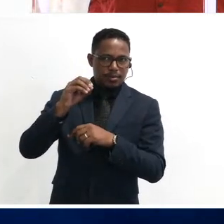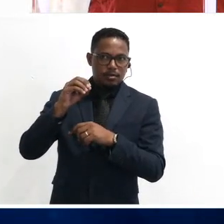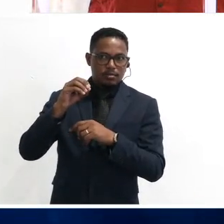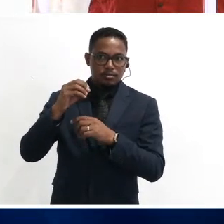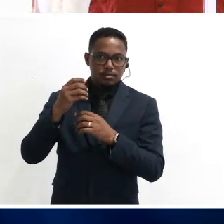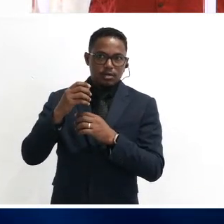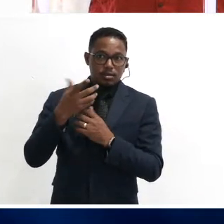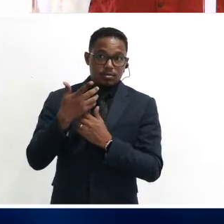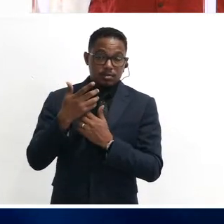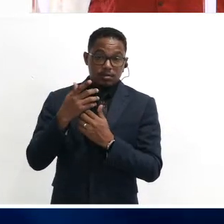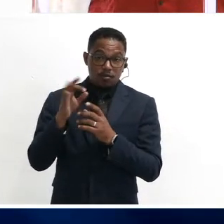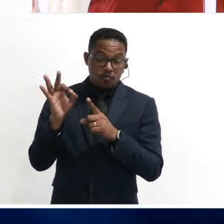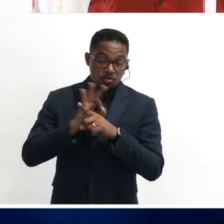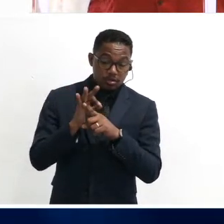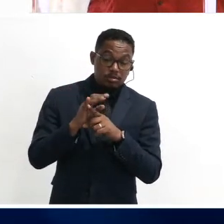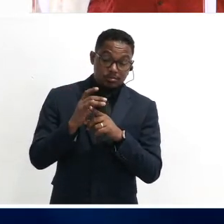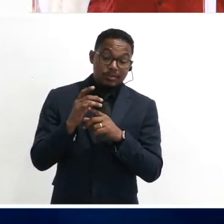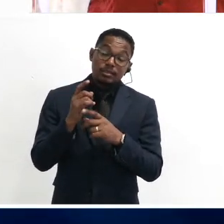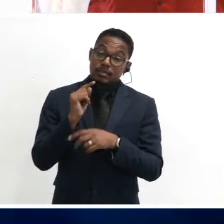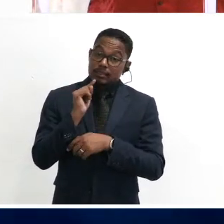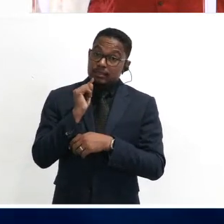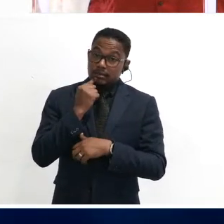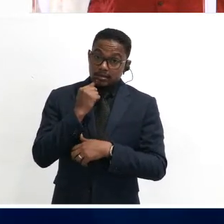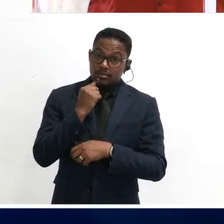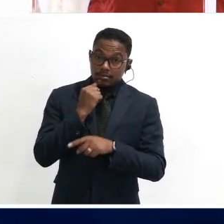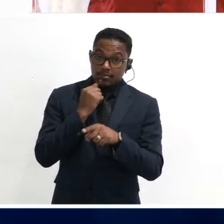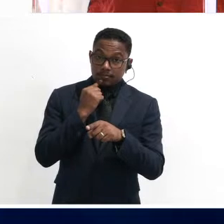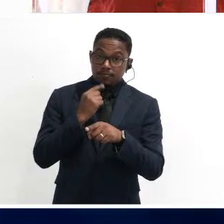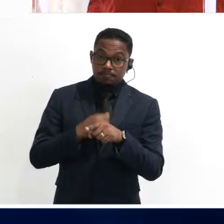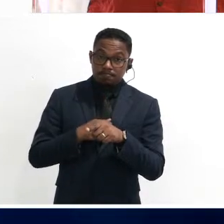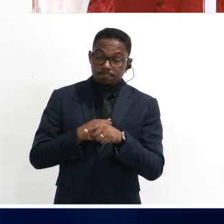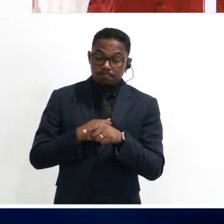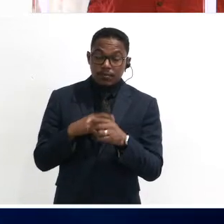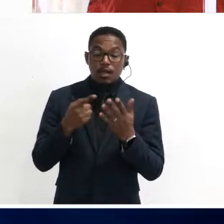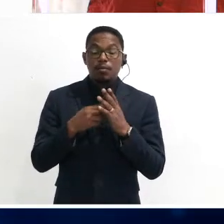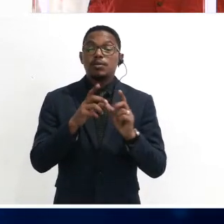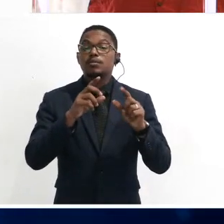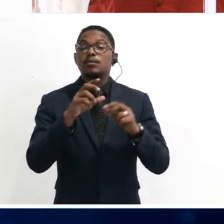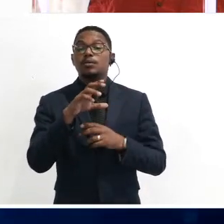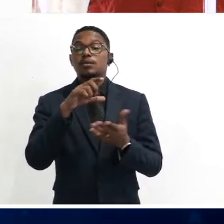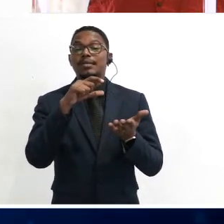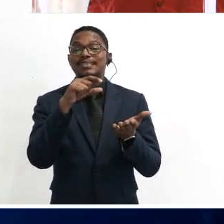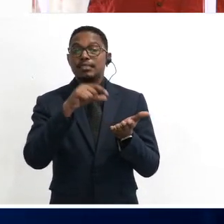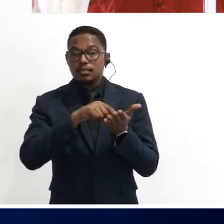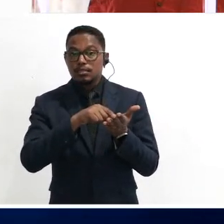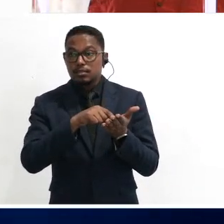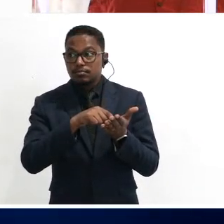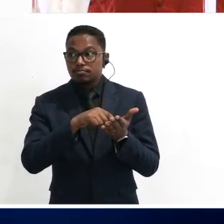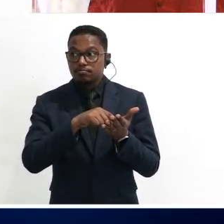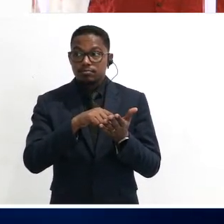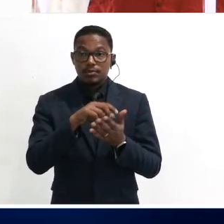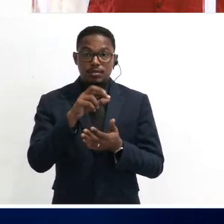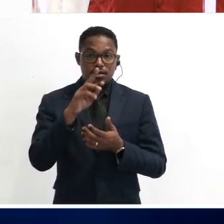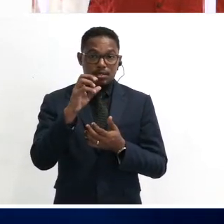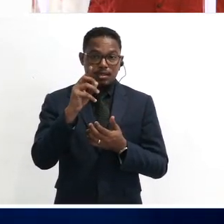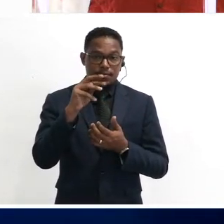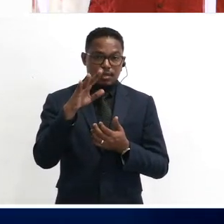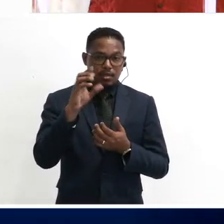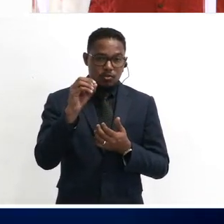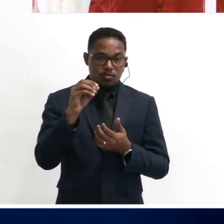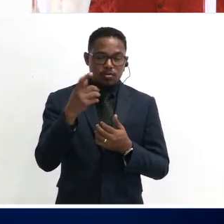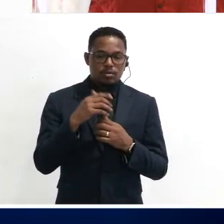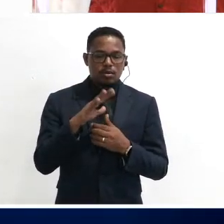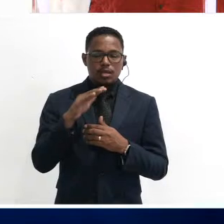So some of the higher performance chips that go into data centers now, each chip dissipates maybe